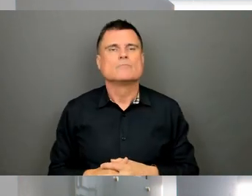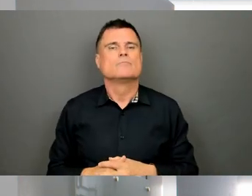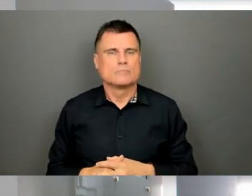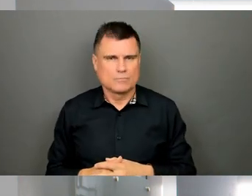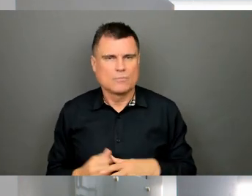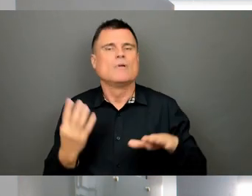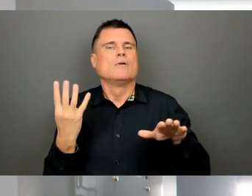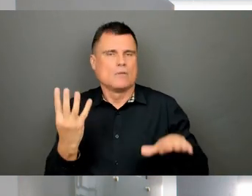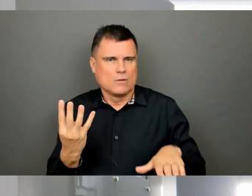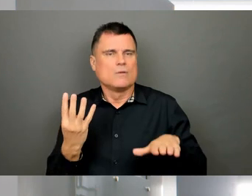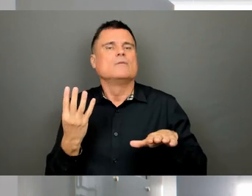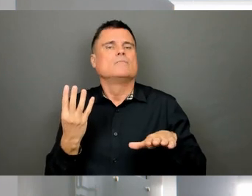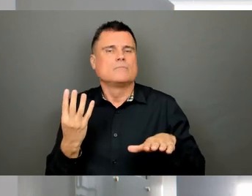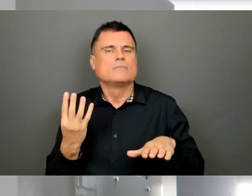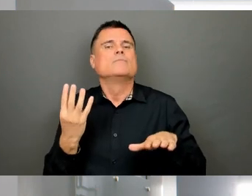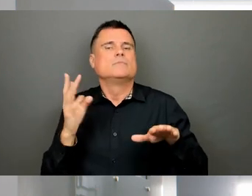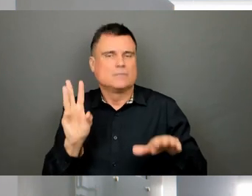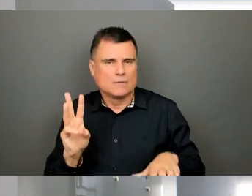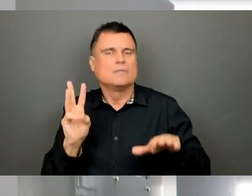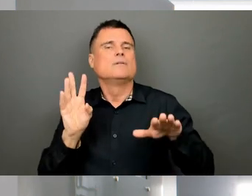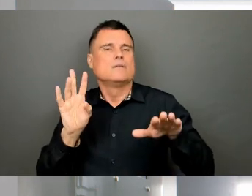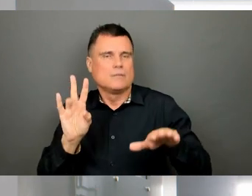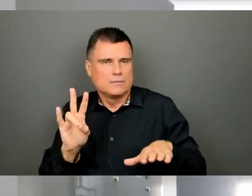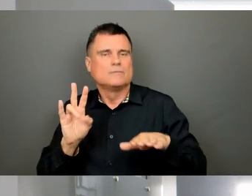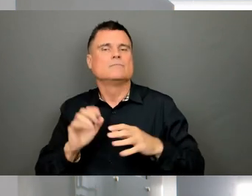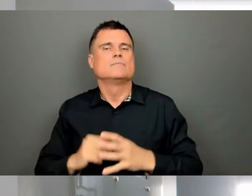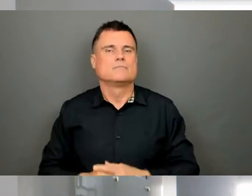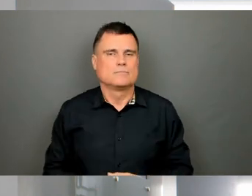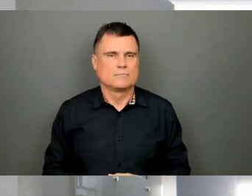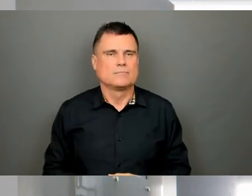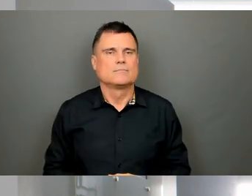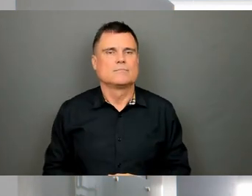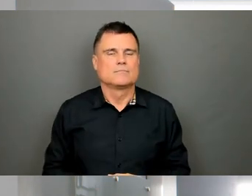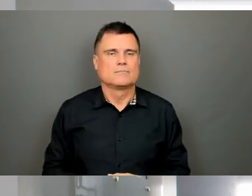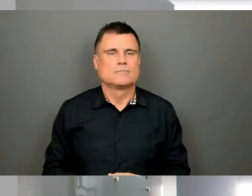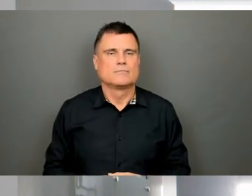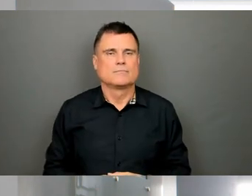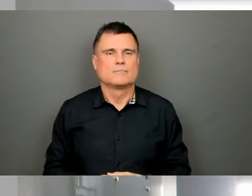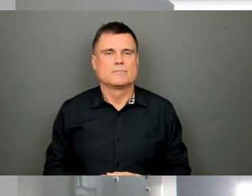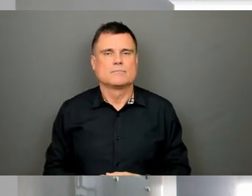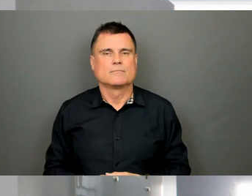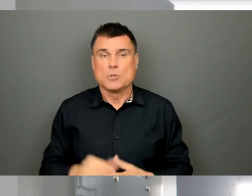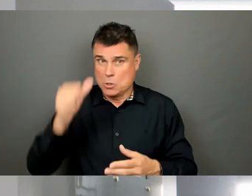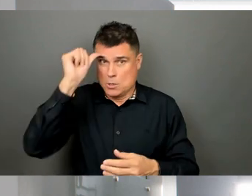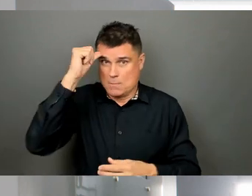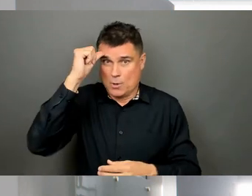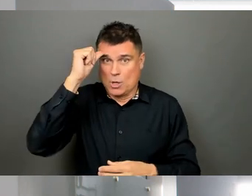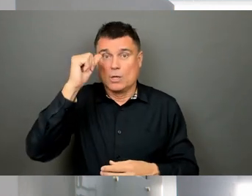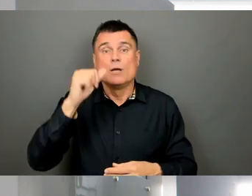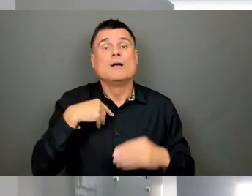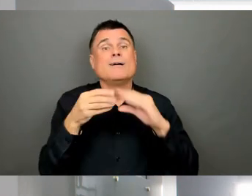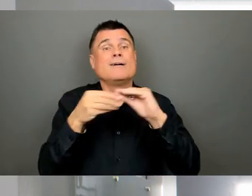8. 1, 2, 3, 4, 5, 6, 7, 8.